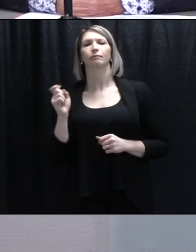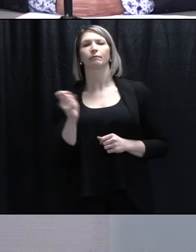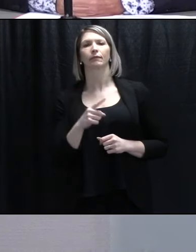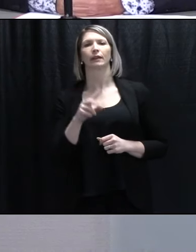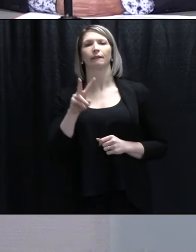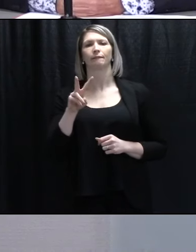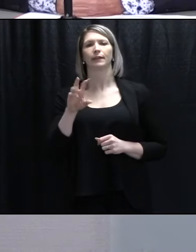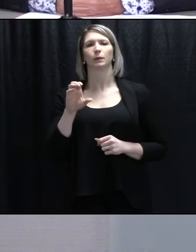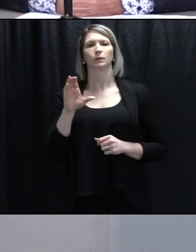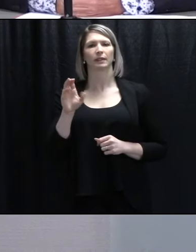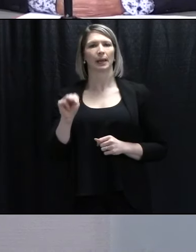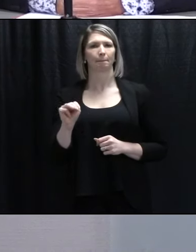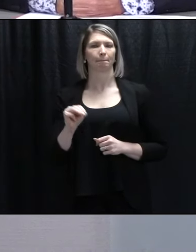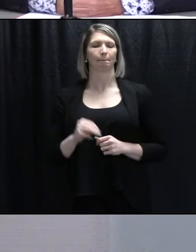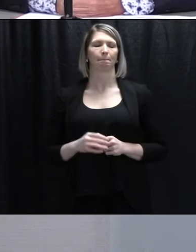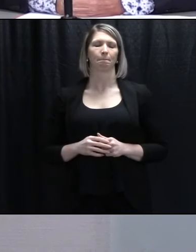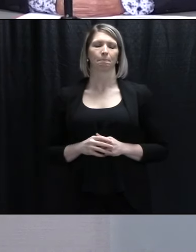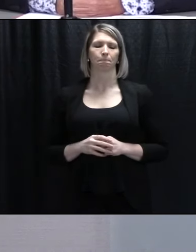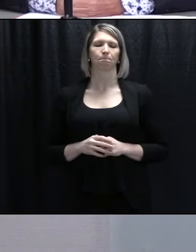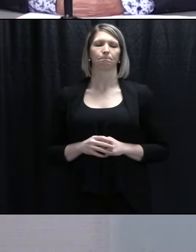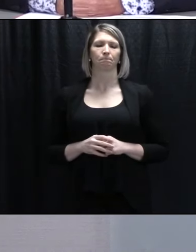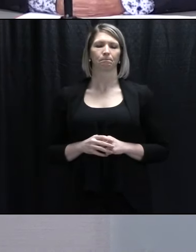from VOCM News. Please go ahead.